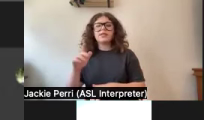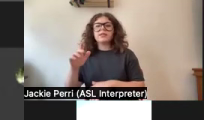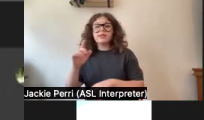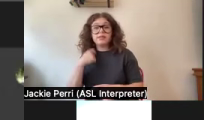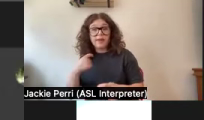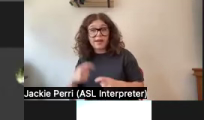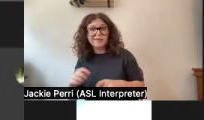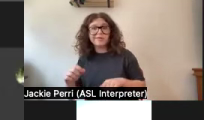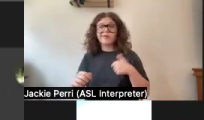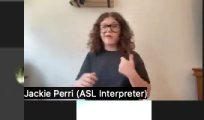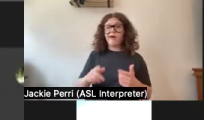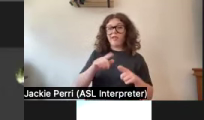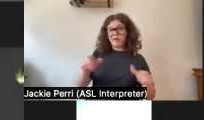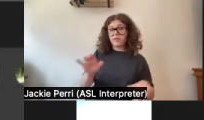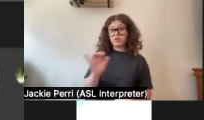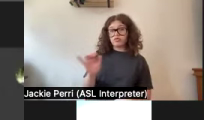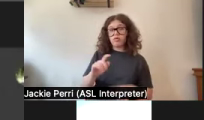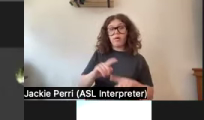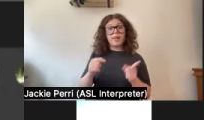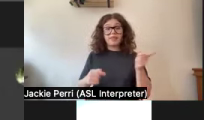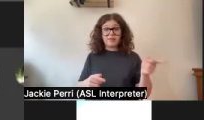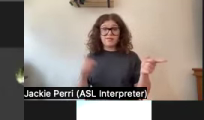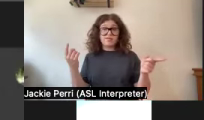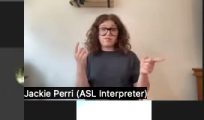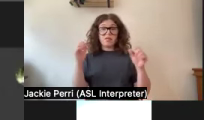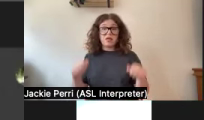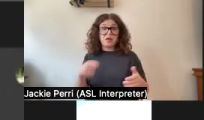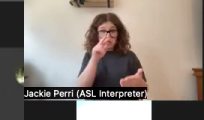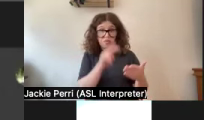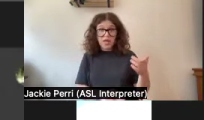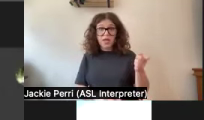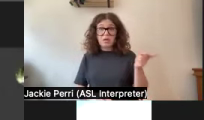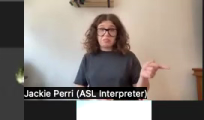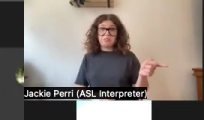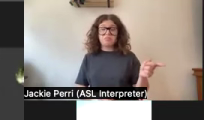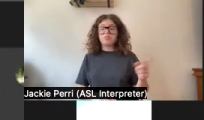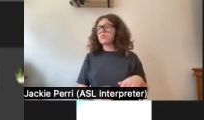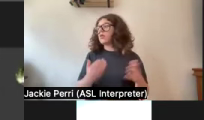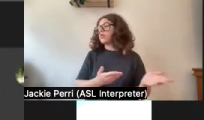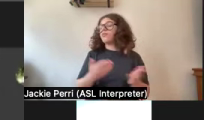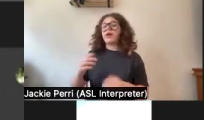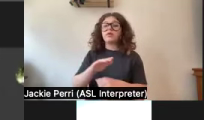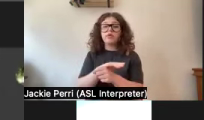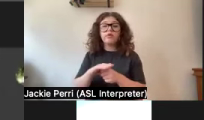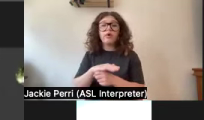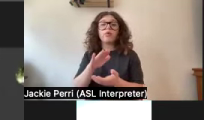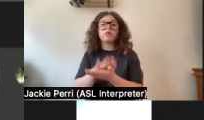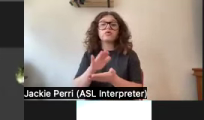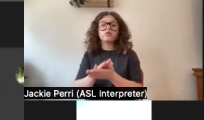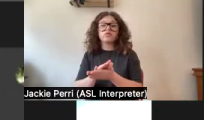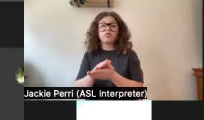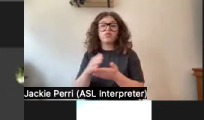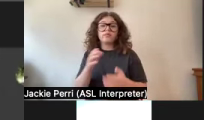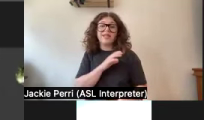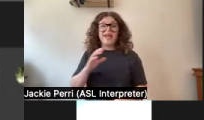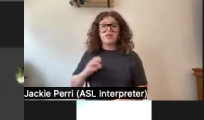this is something that you can go through and read or bring to your local school council and say, are there resources